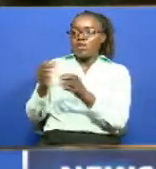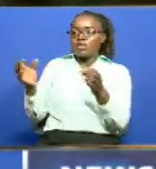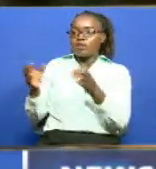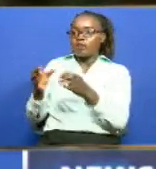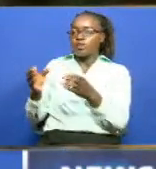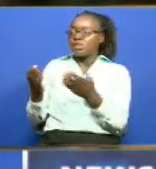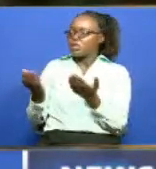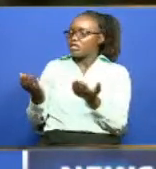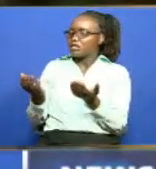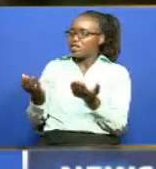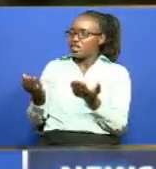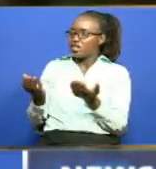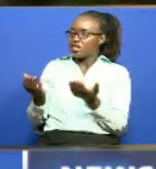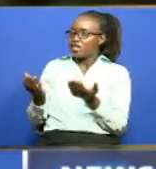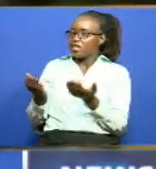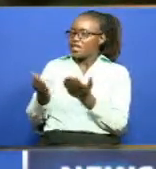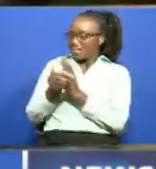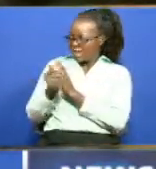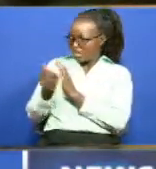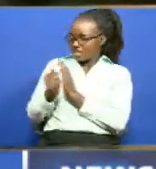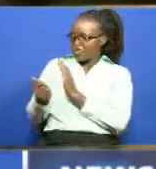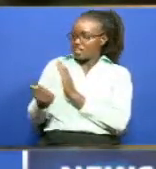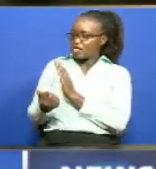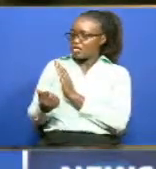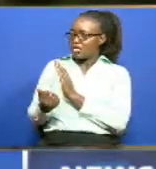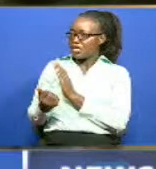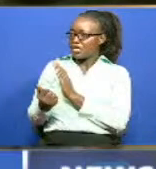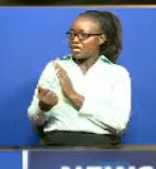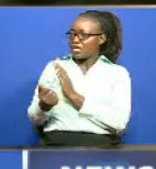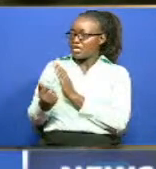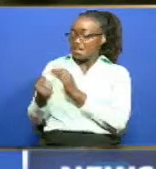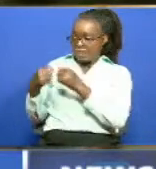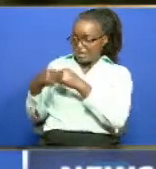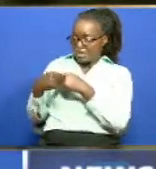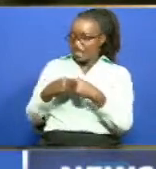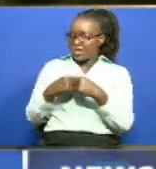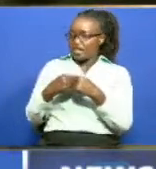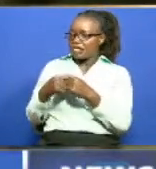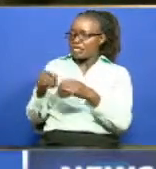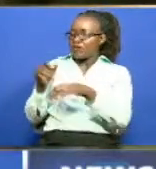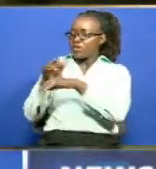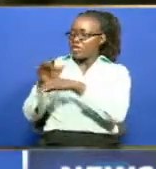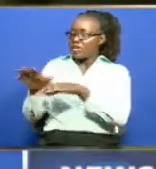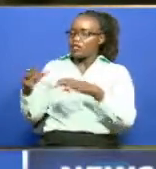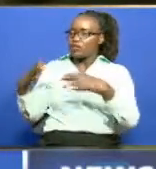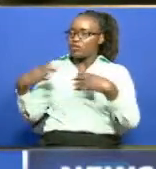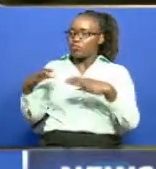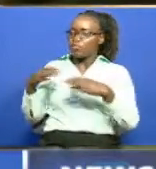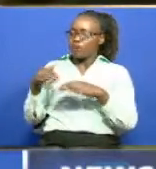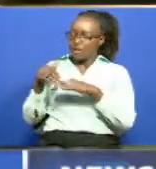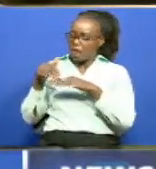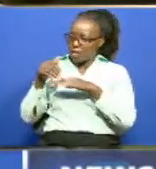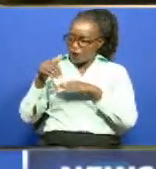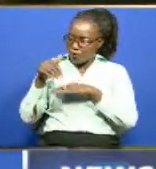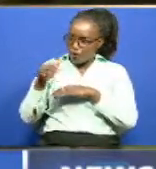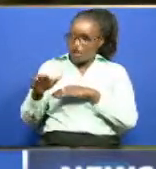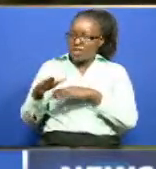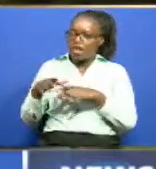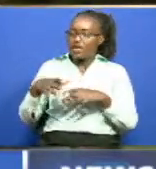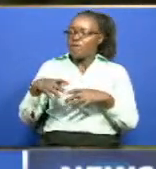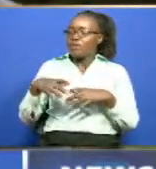sort. There is also a thing of skills. So one of the challenges is that if you send people home and they go